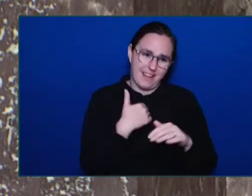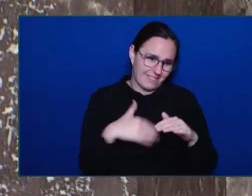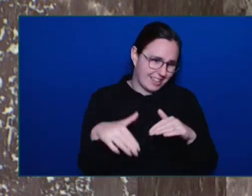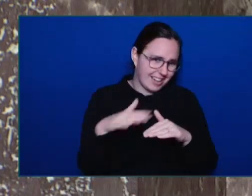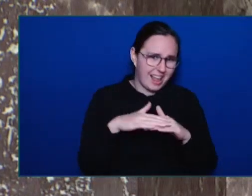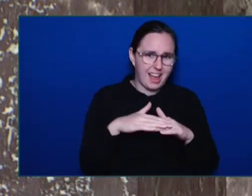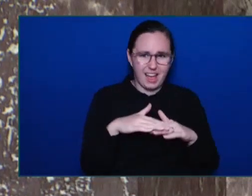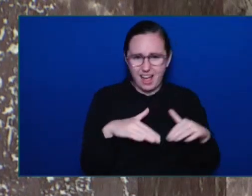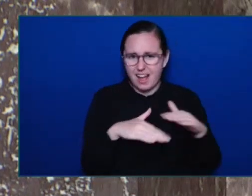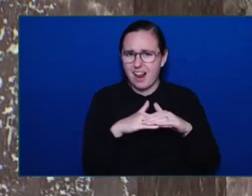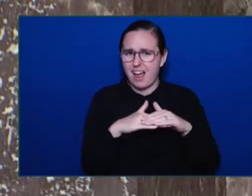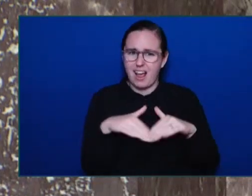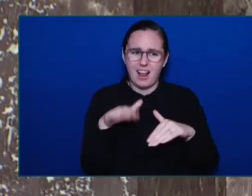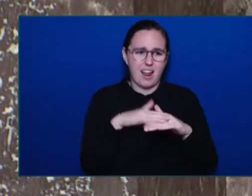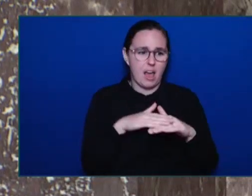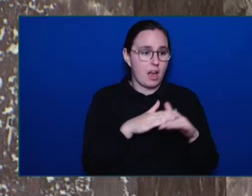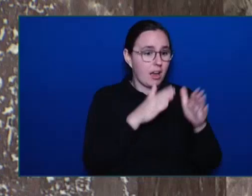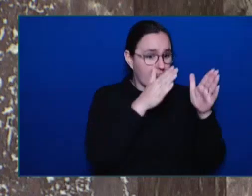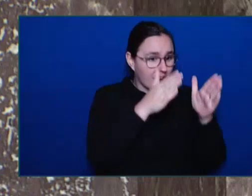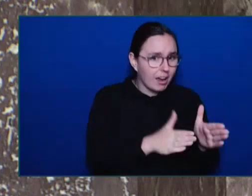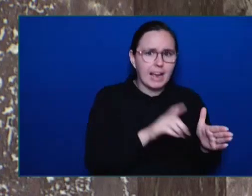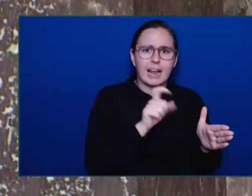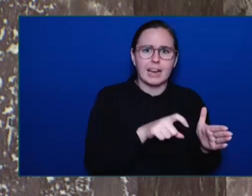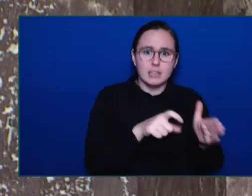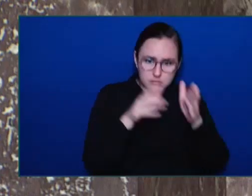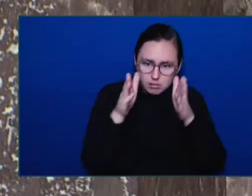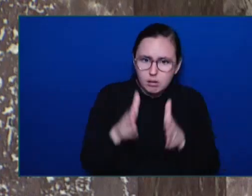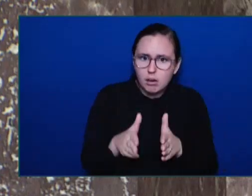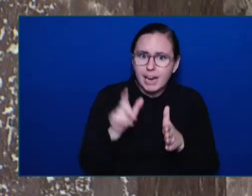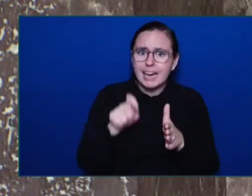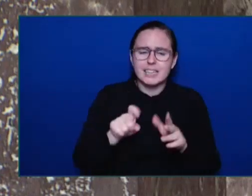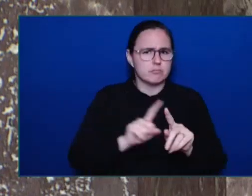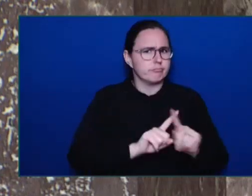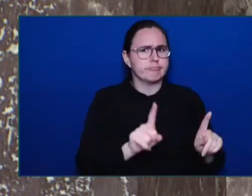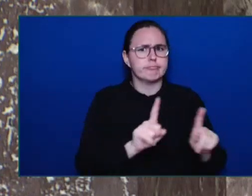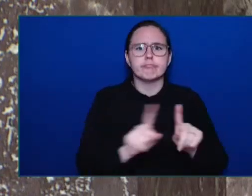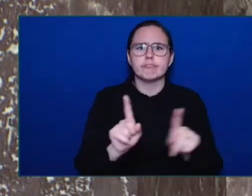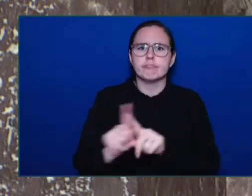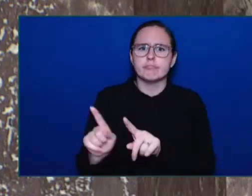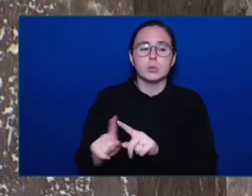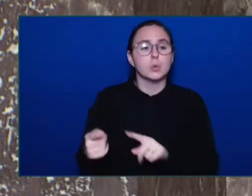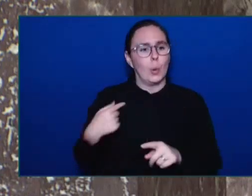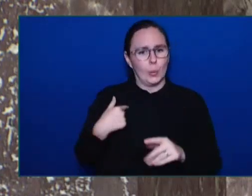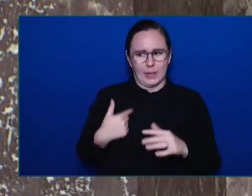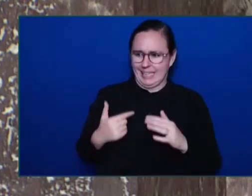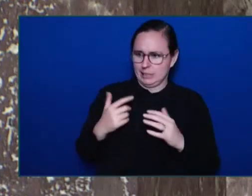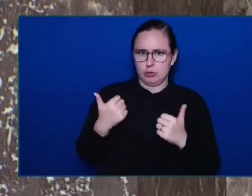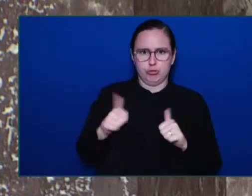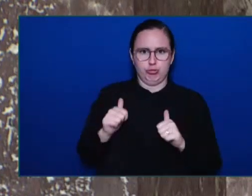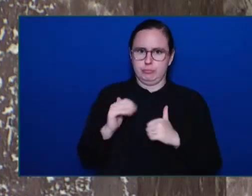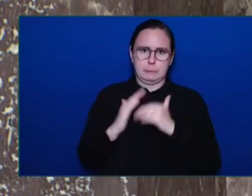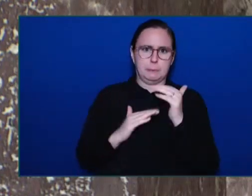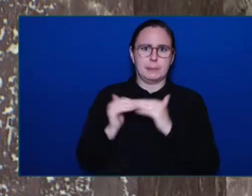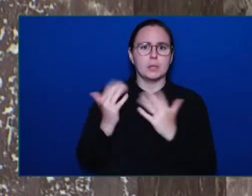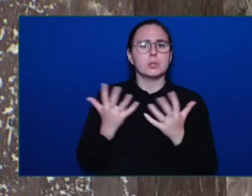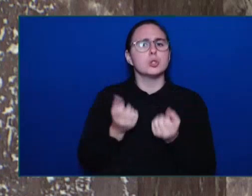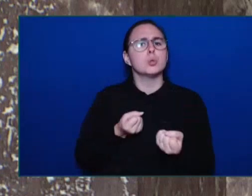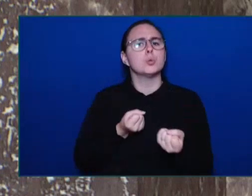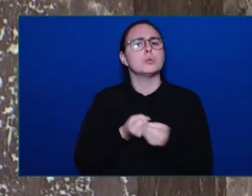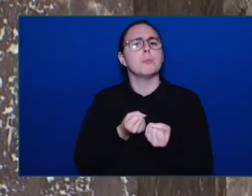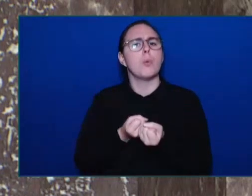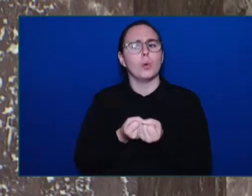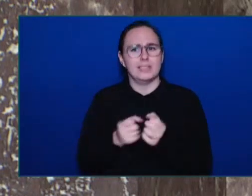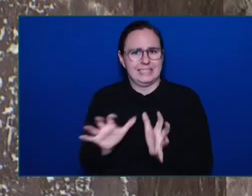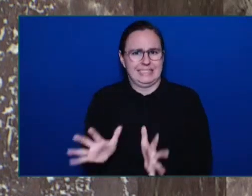that people need. Again, I know right now the encampment on Hastings Streets is top of mind for